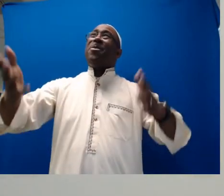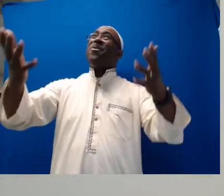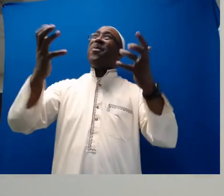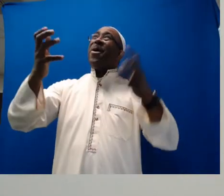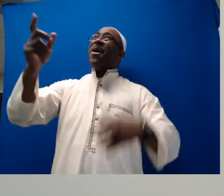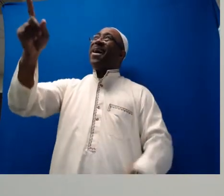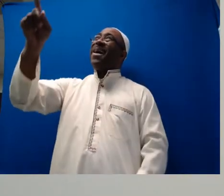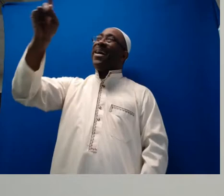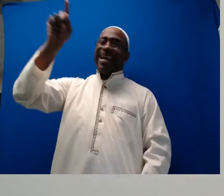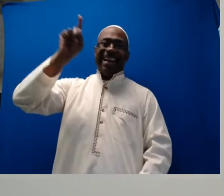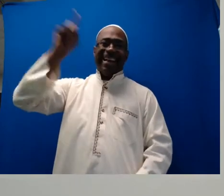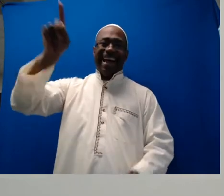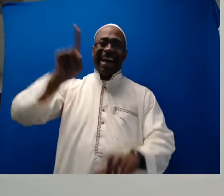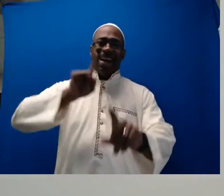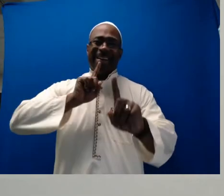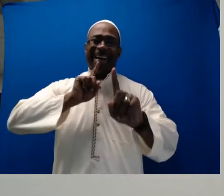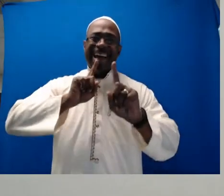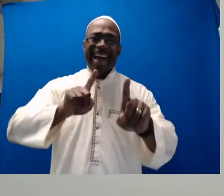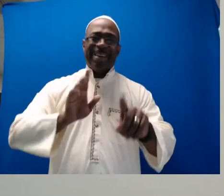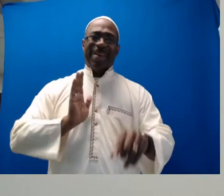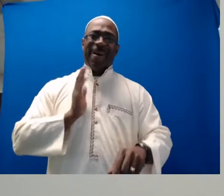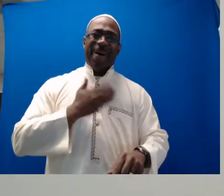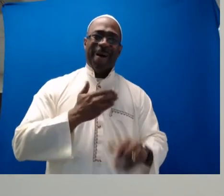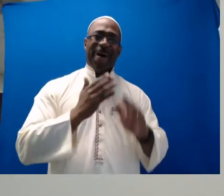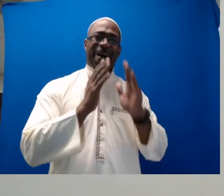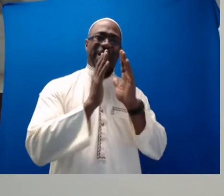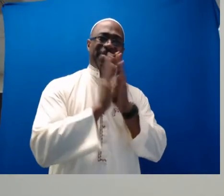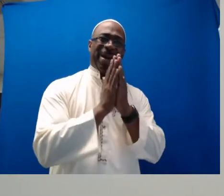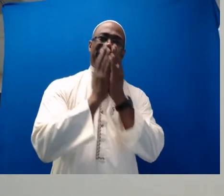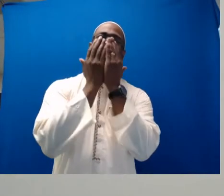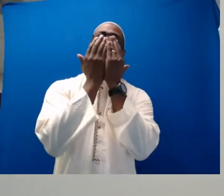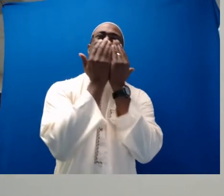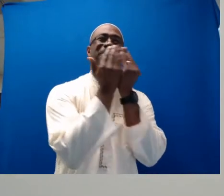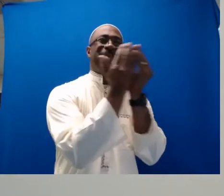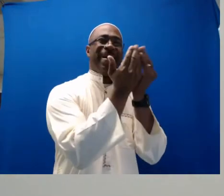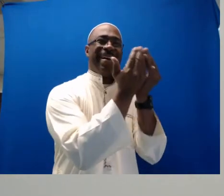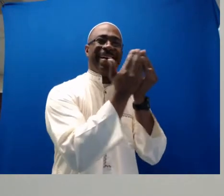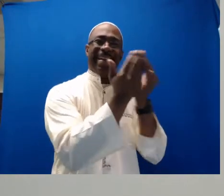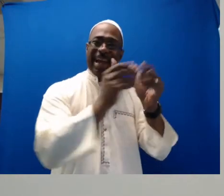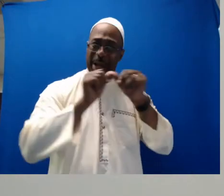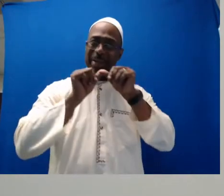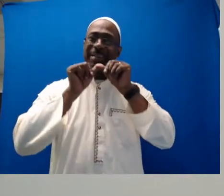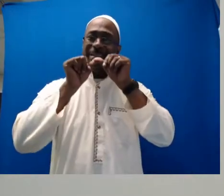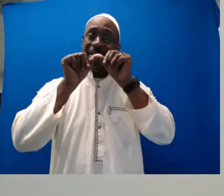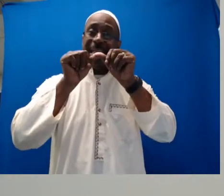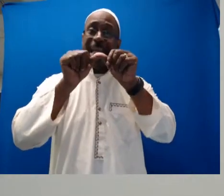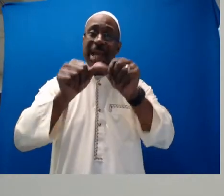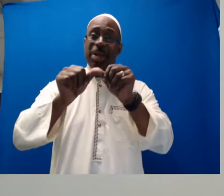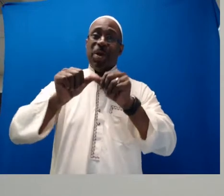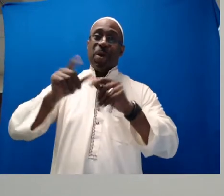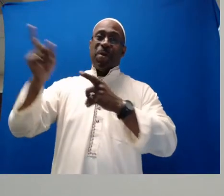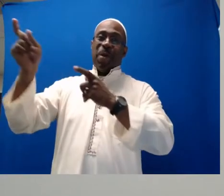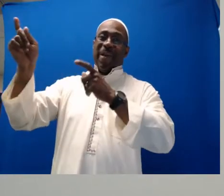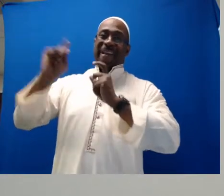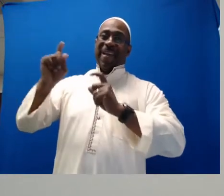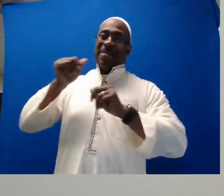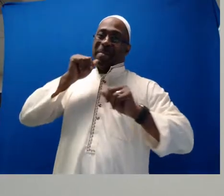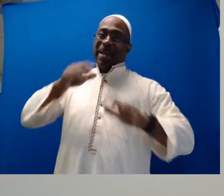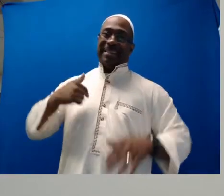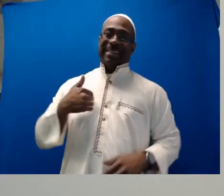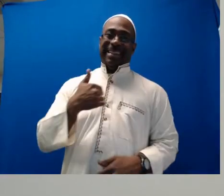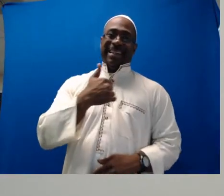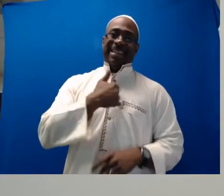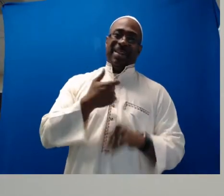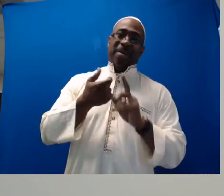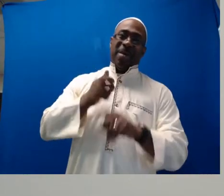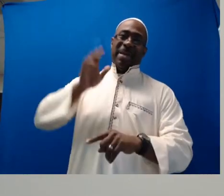Rabbul Alameen to answer for us our du'as, our supplications, and to continue to bestow upon us from His bounties. We also want